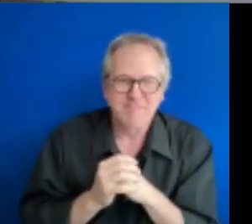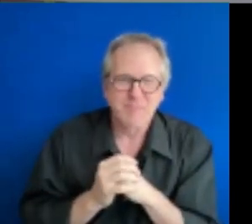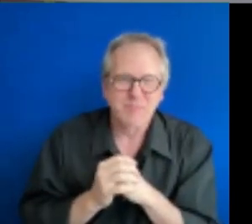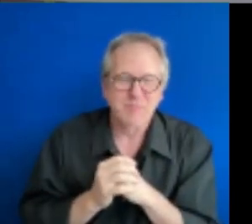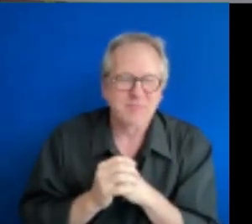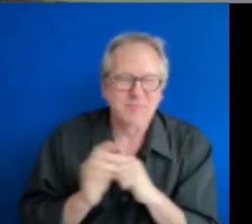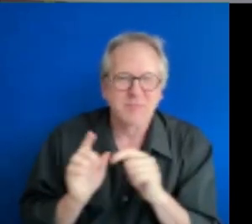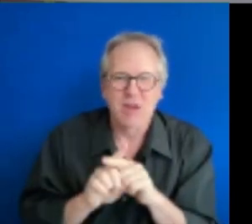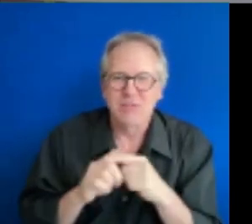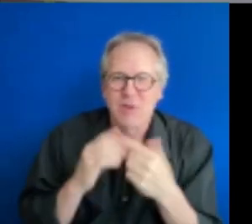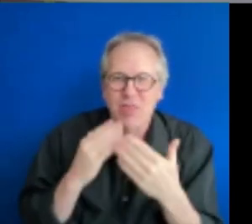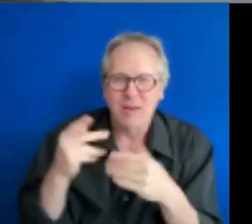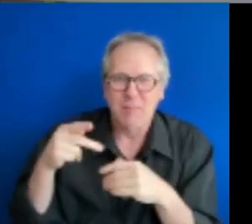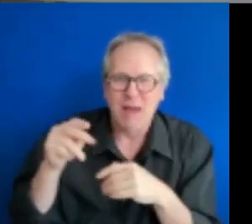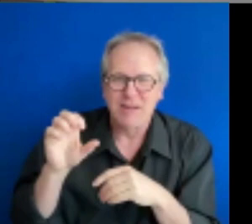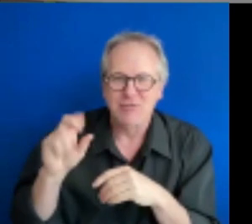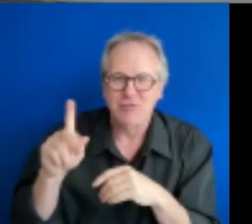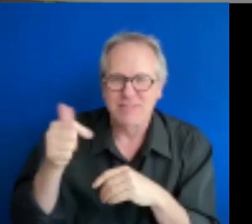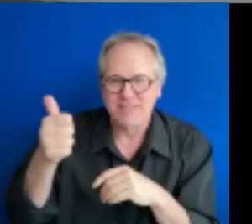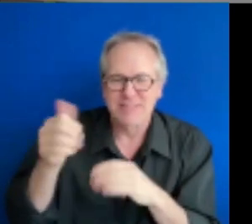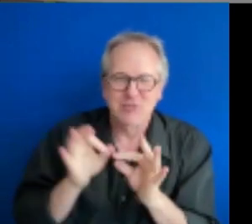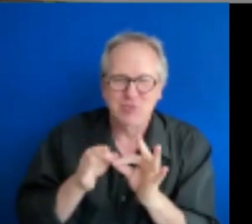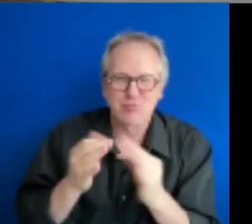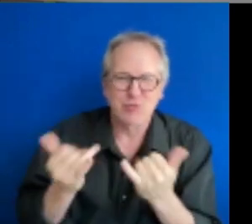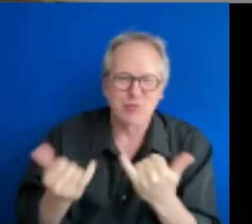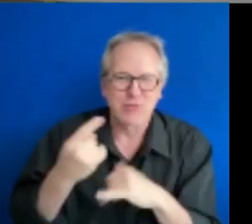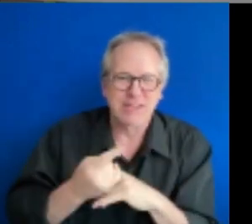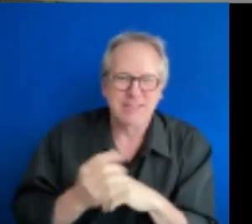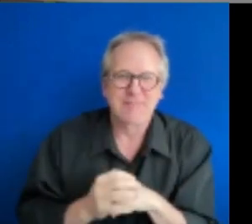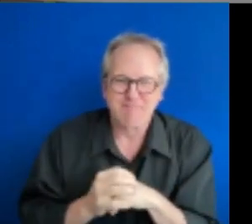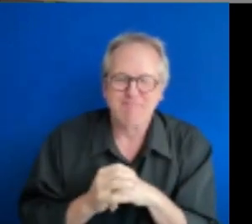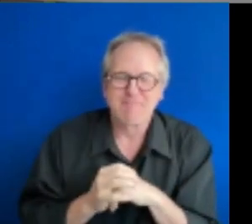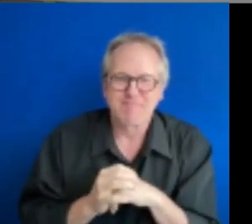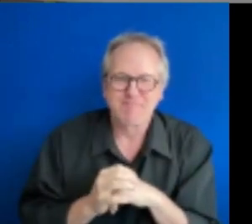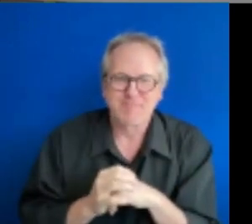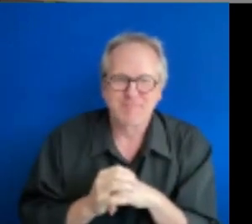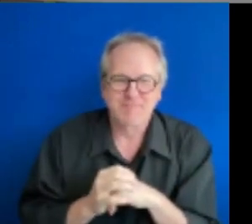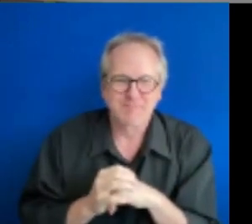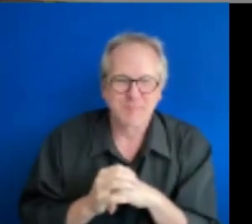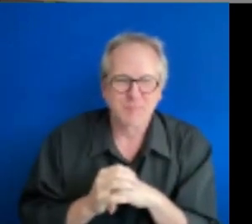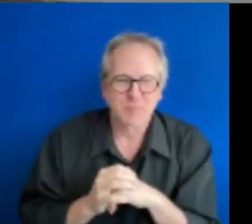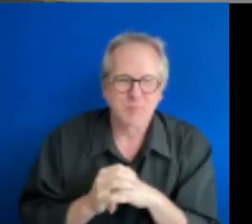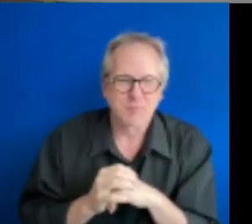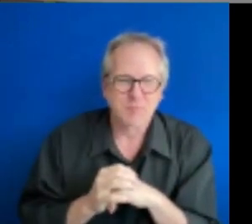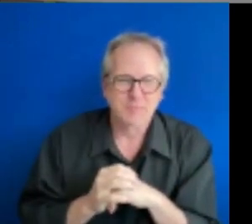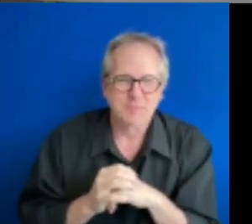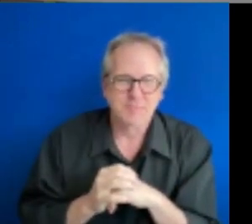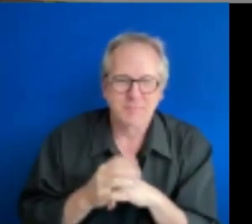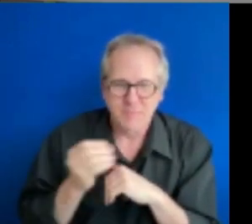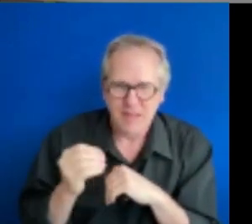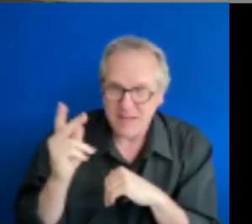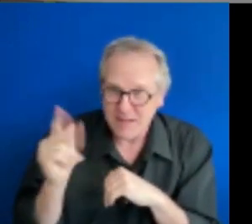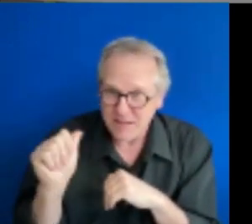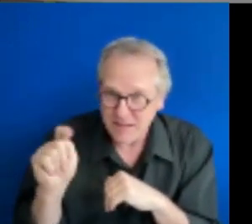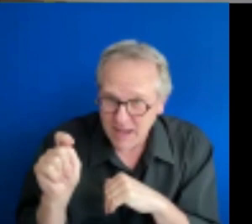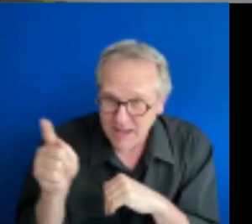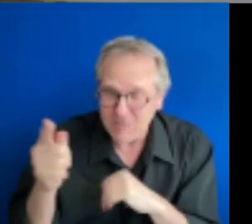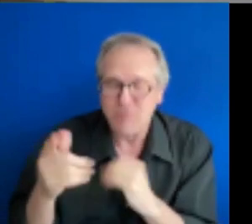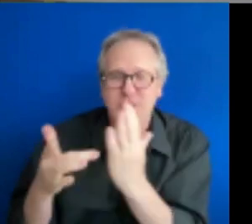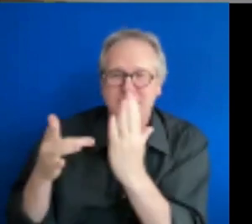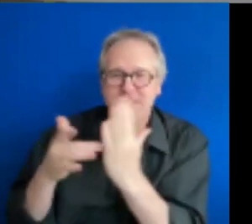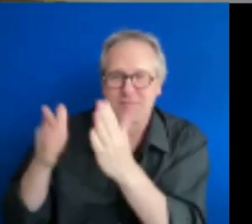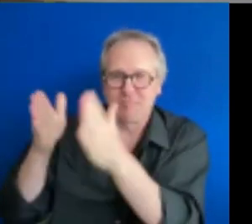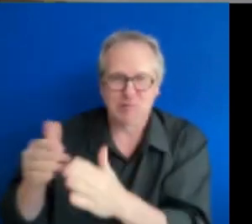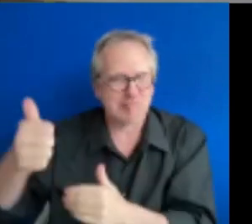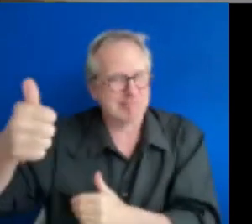also should thank Patrick who's doing ASL. Kat who's doing tech. And Kat who is doing tech.